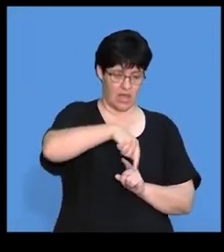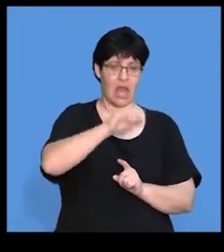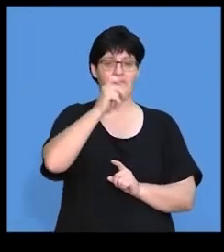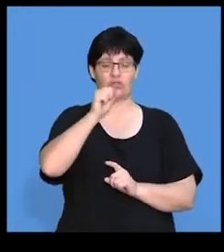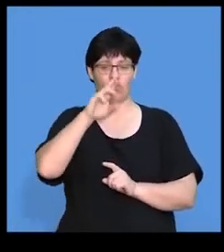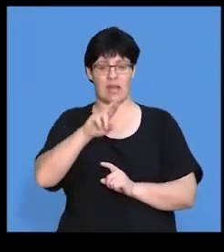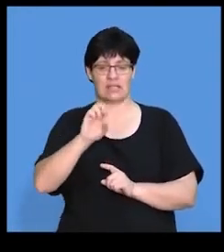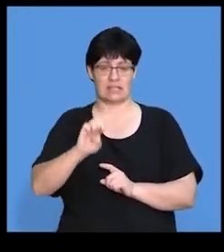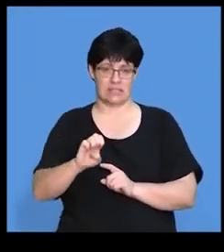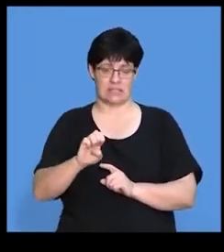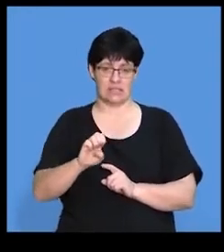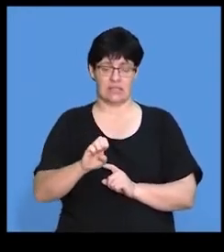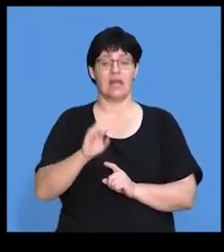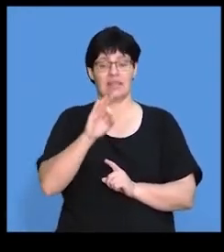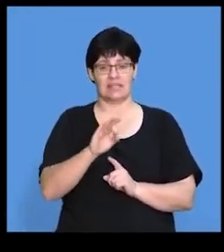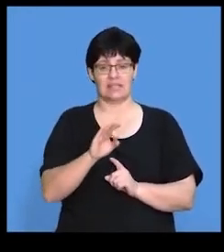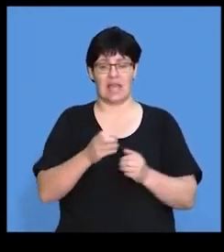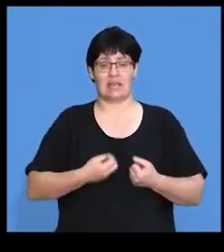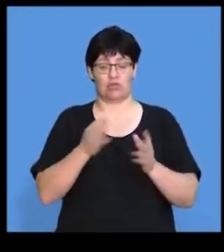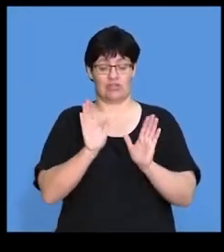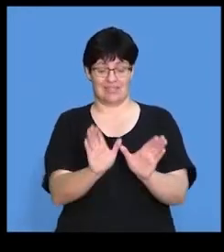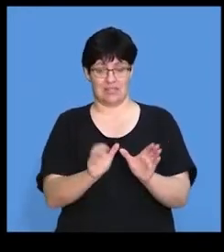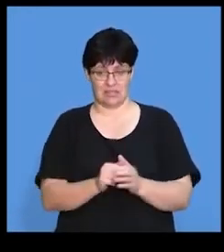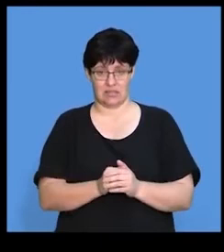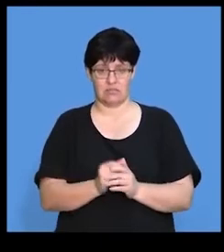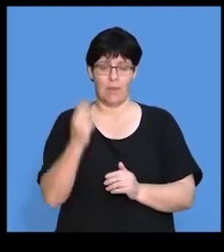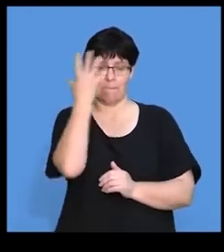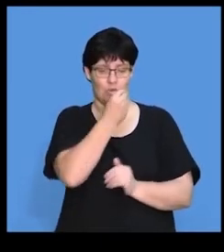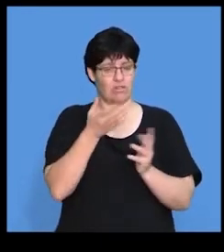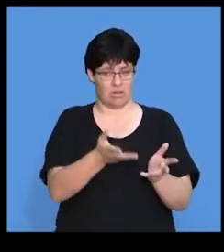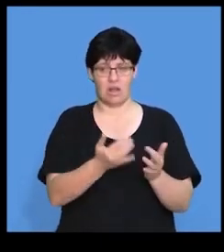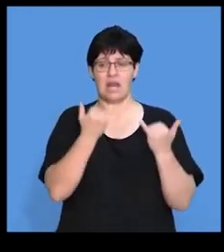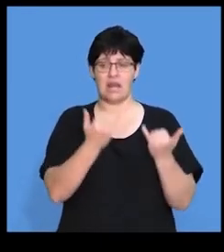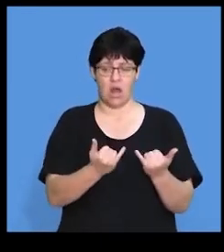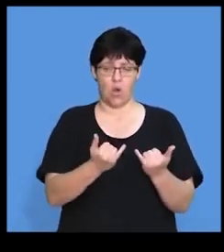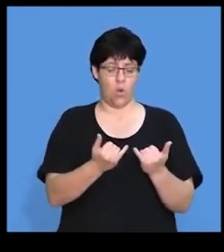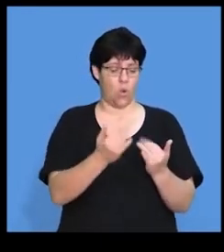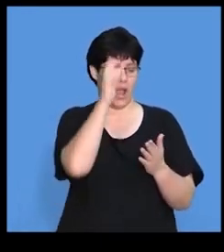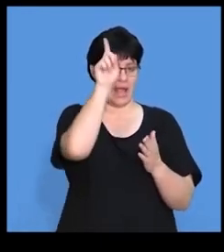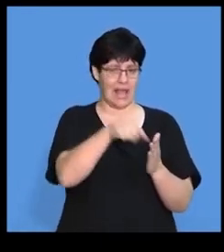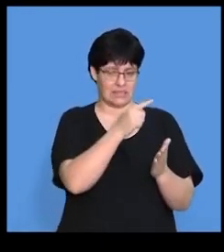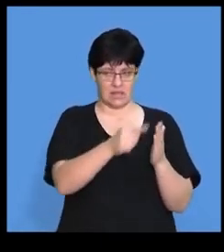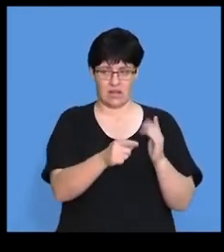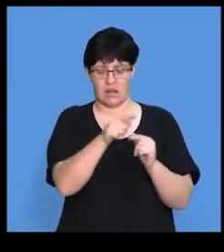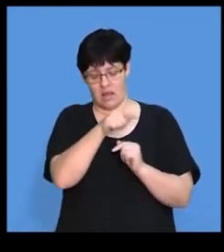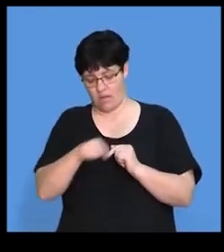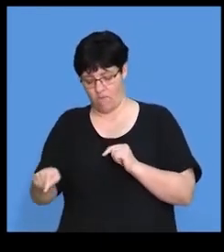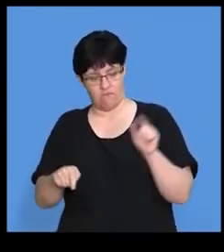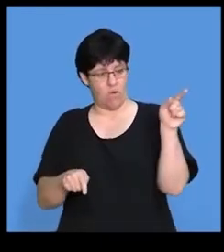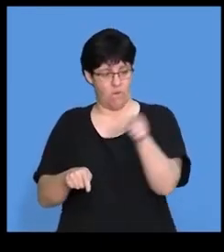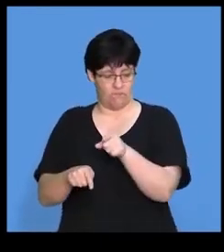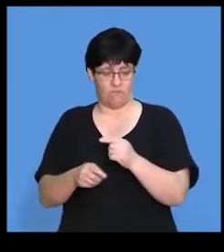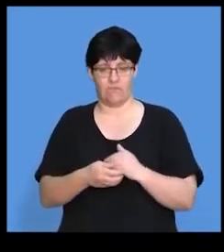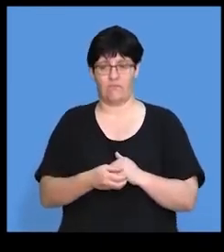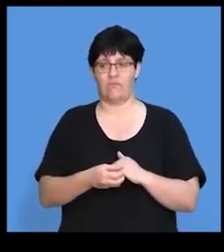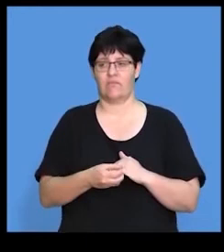was factorize that quadratic expression. Okay, and very beautifully now, I can cancel that factor with that